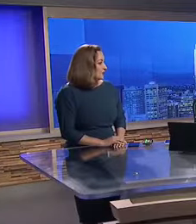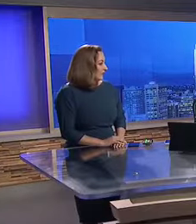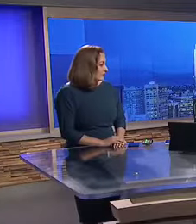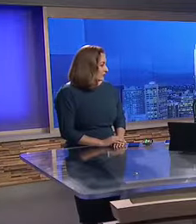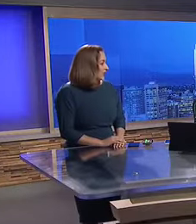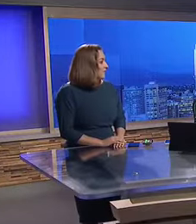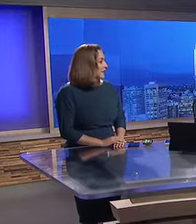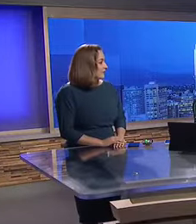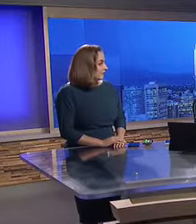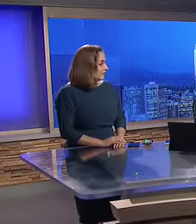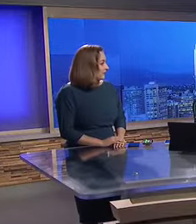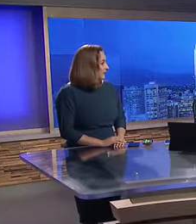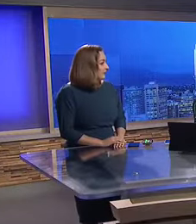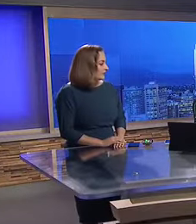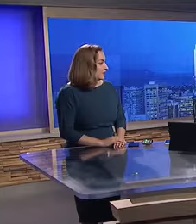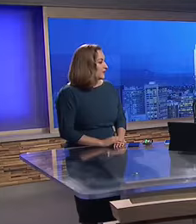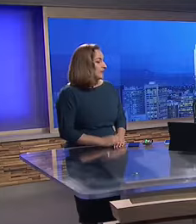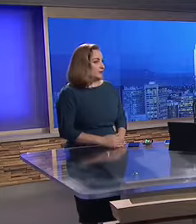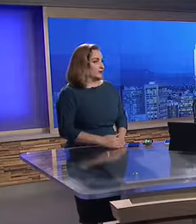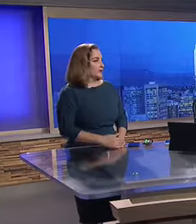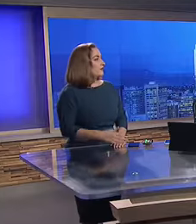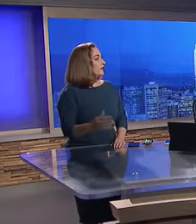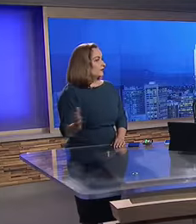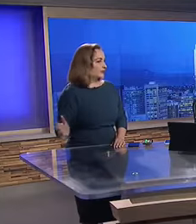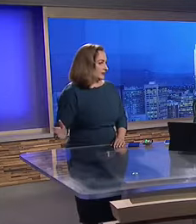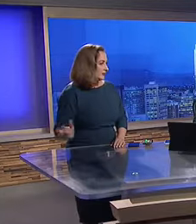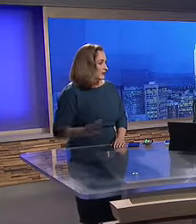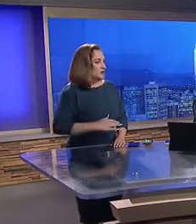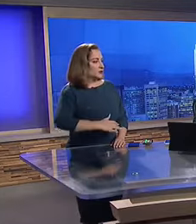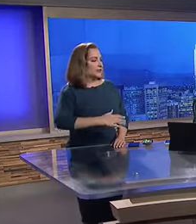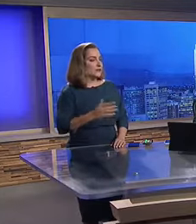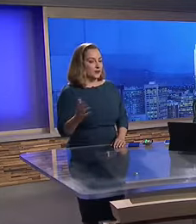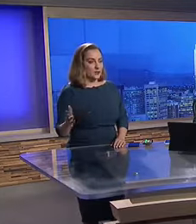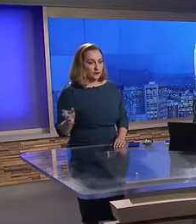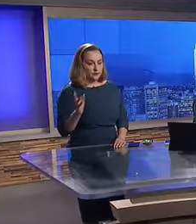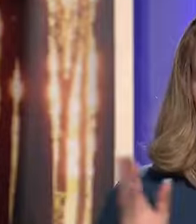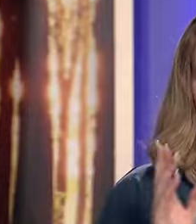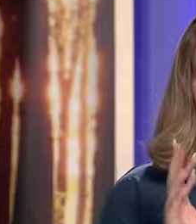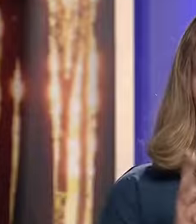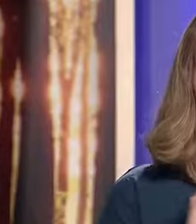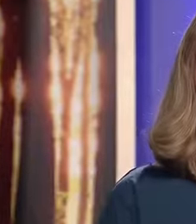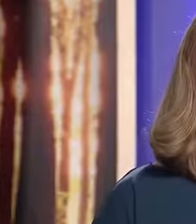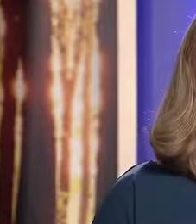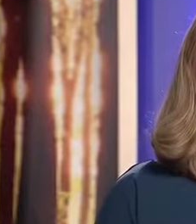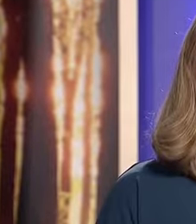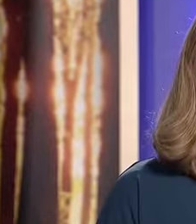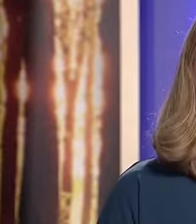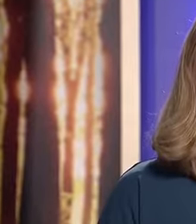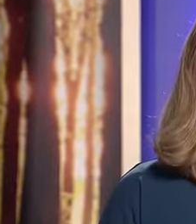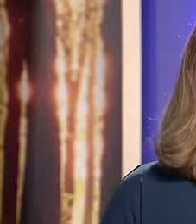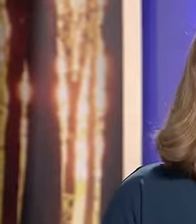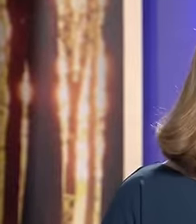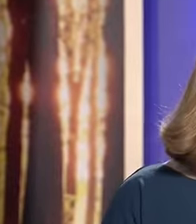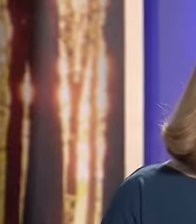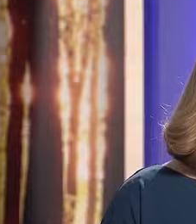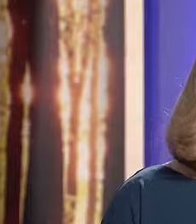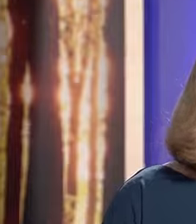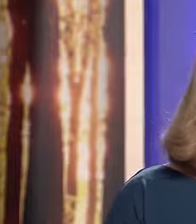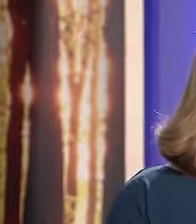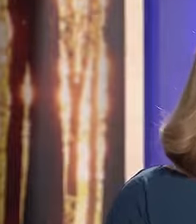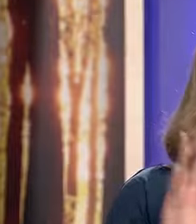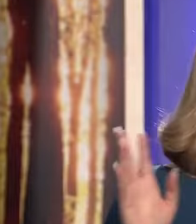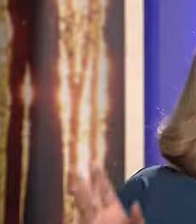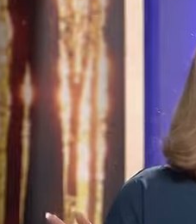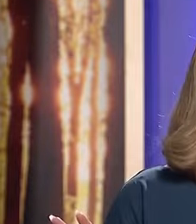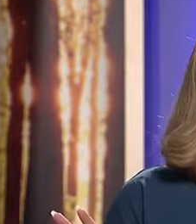Governor Jay Inslee, he made it very, very clear that there was never going to be an extension. There was never going to be a reprieve, and he's moving forward with this. Now, we should note